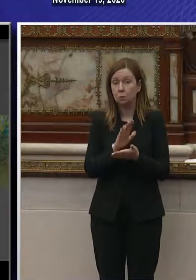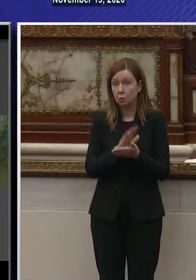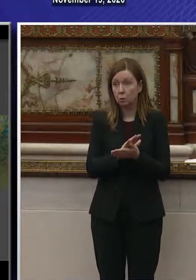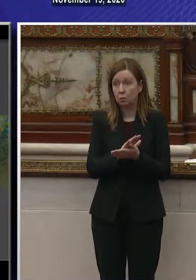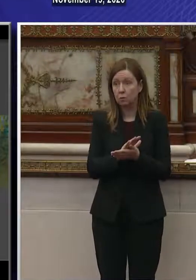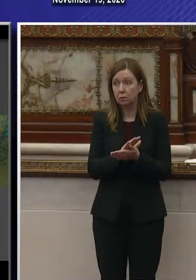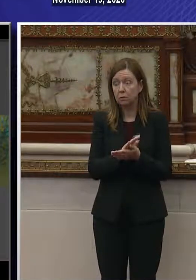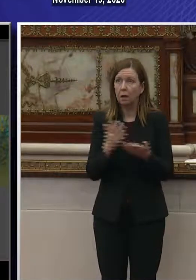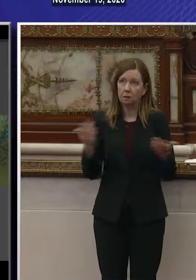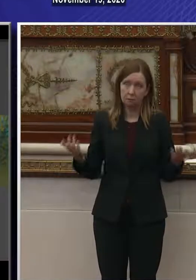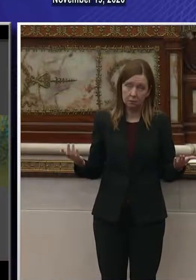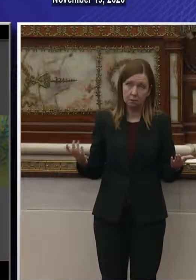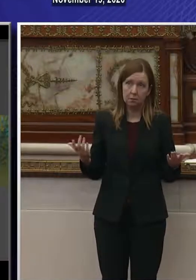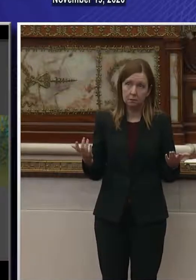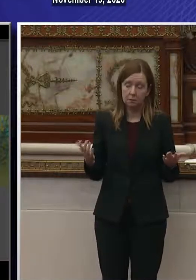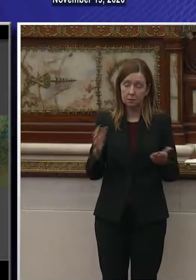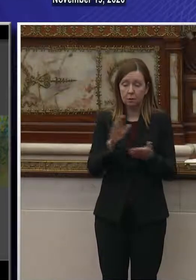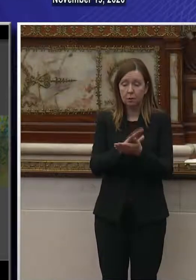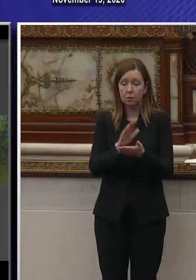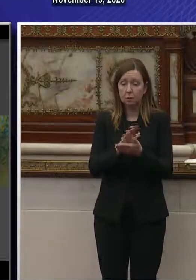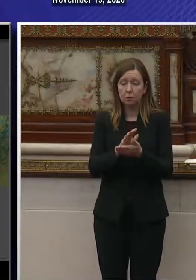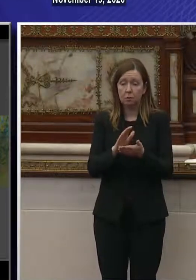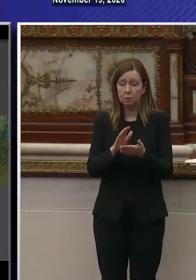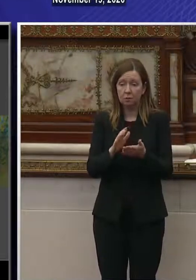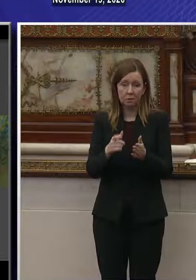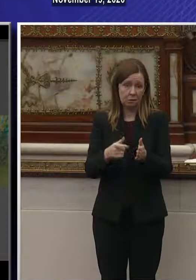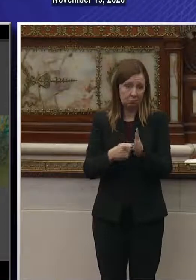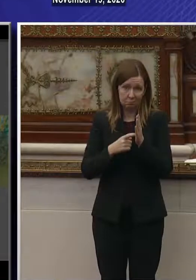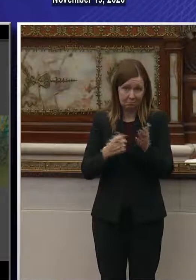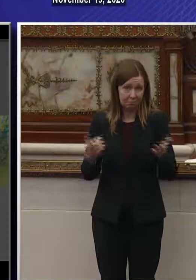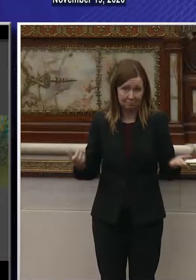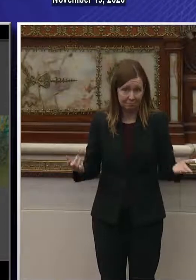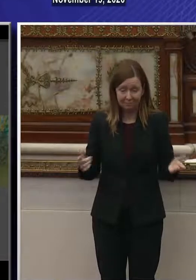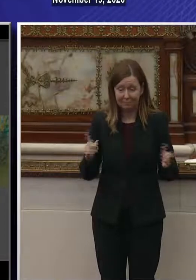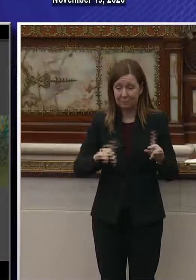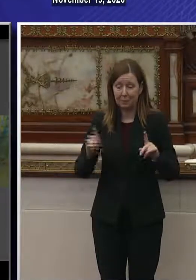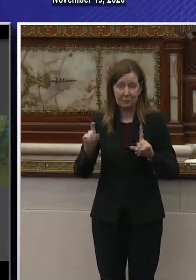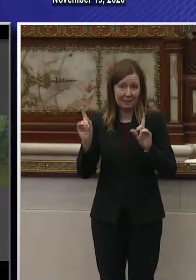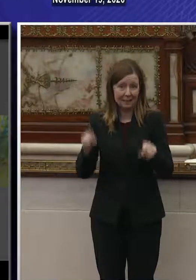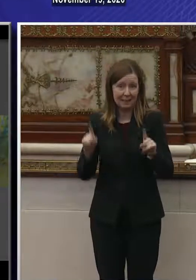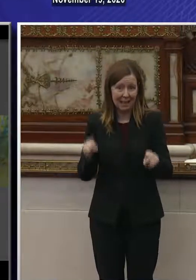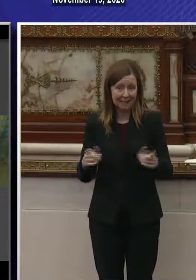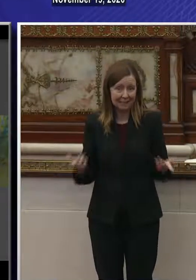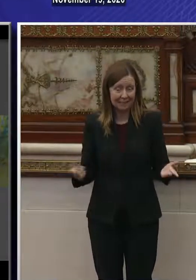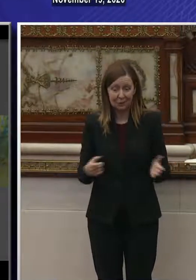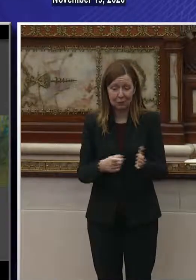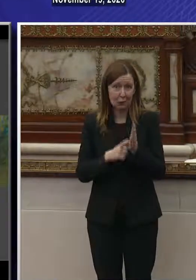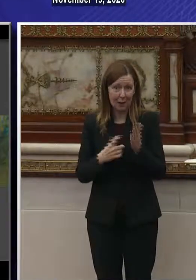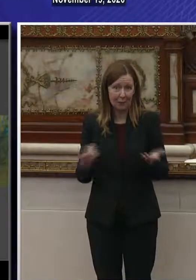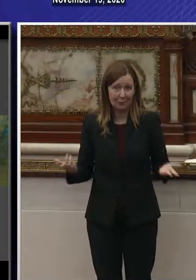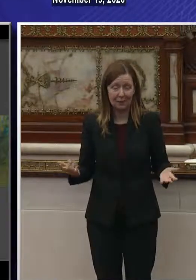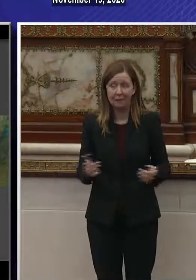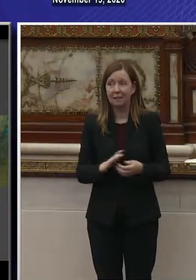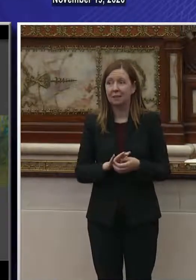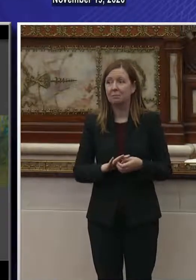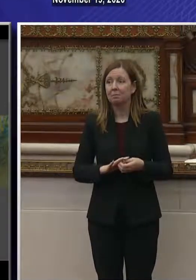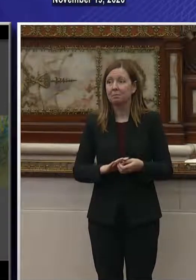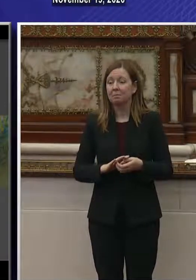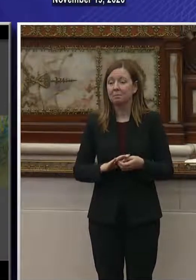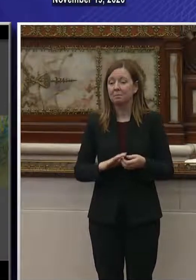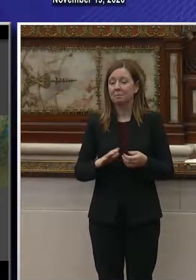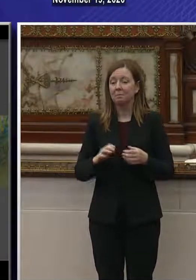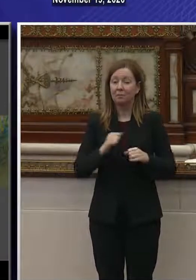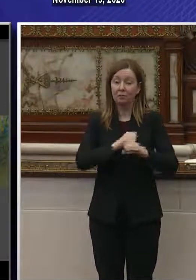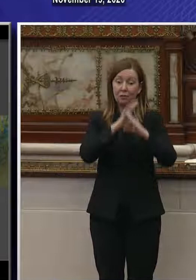mean, you know, for what it's worth, schools are compulsory. You know, people have to attend. It's required. I mean, obviously, in a world of